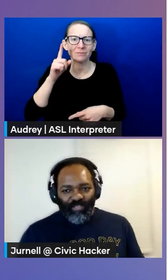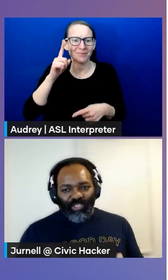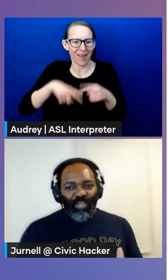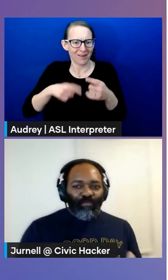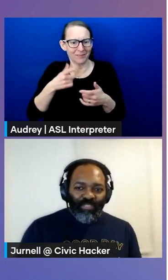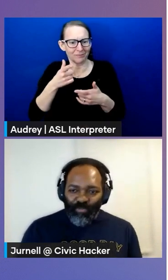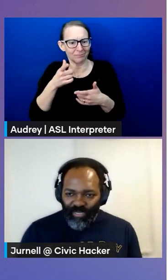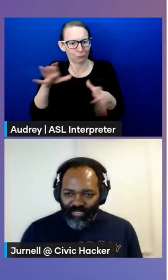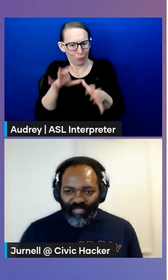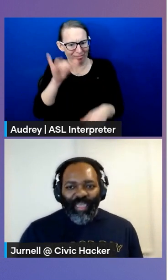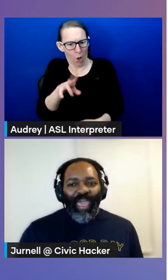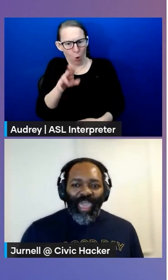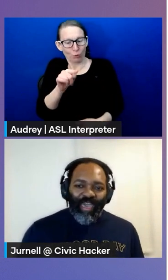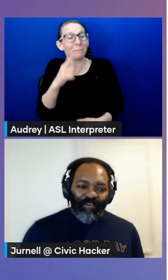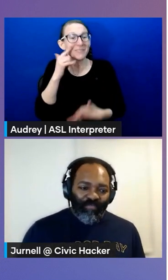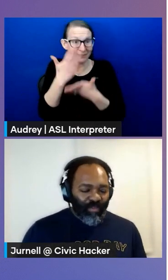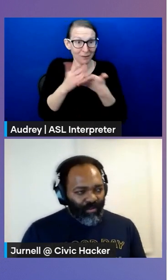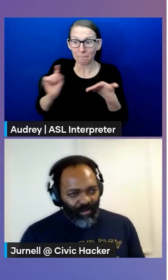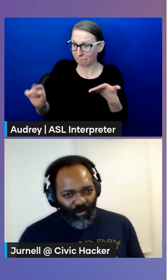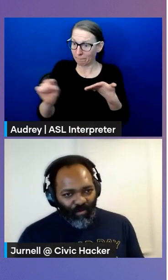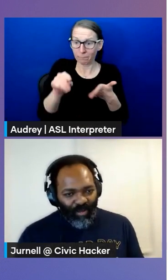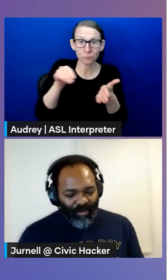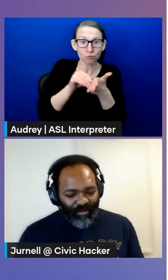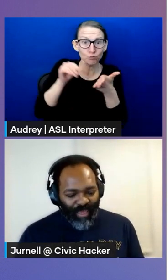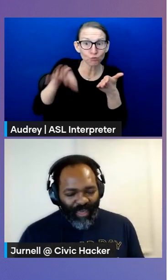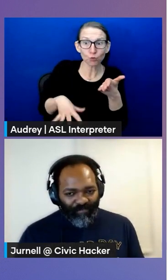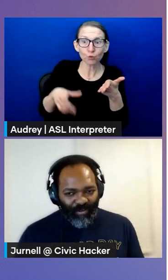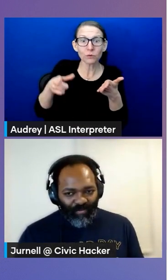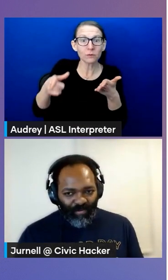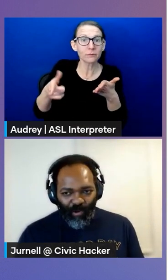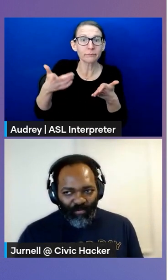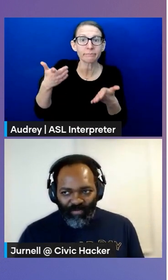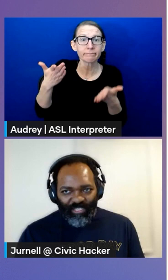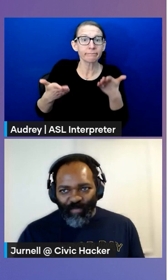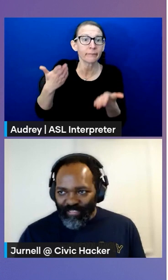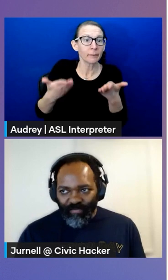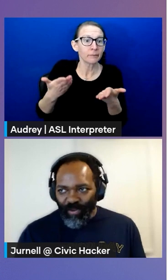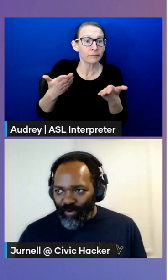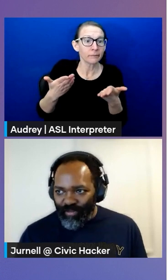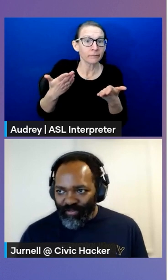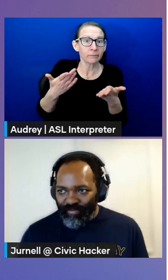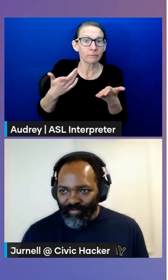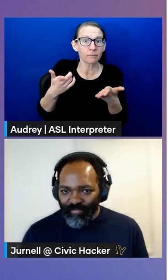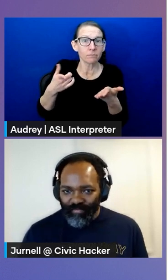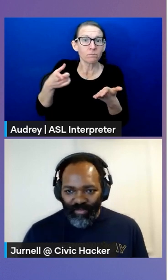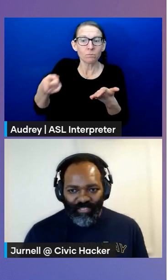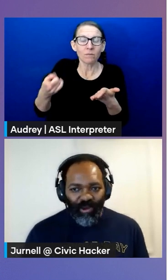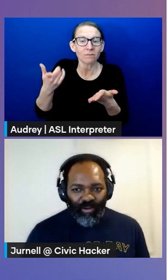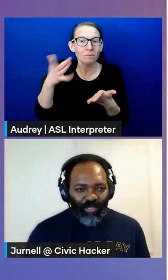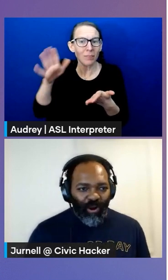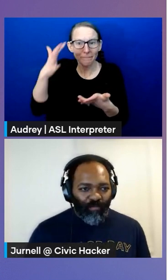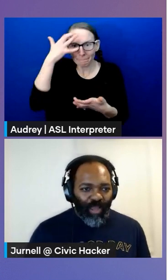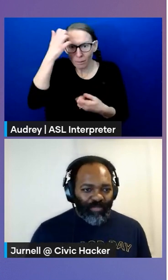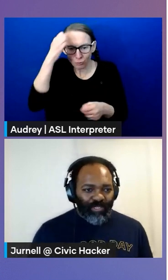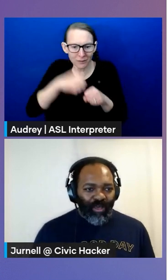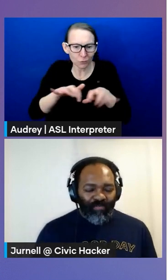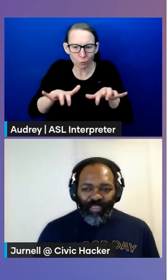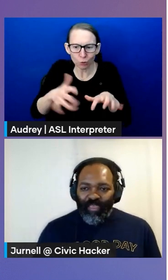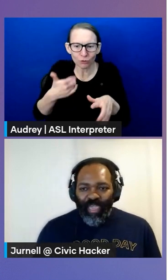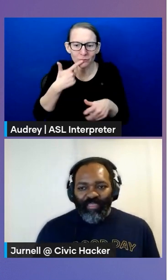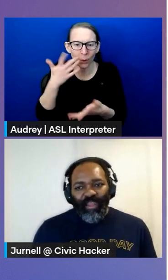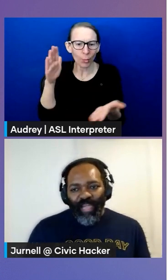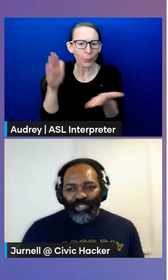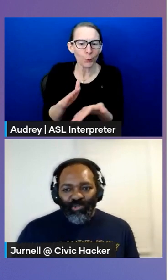because some students have low disk space and memory, and that's a hard problem to